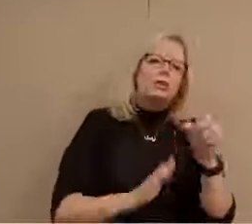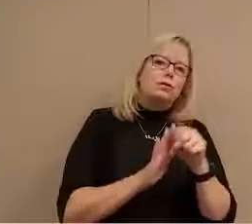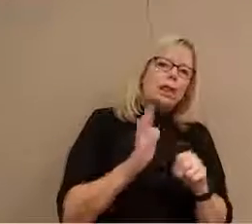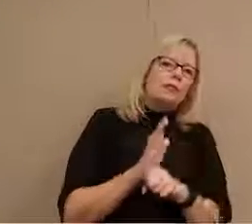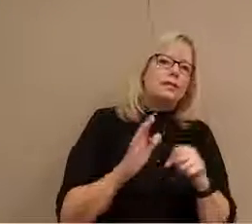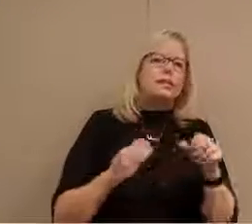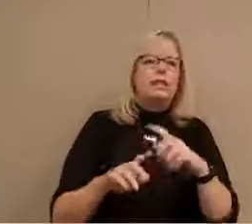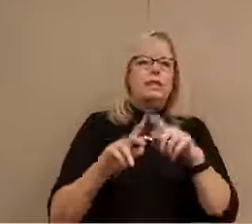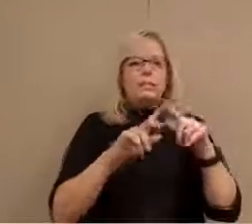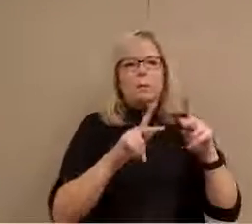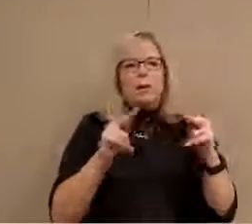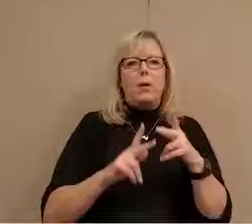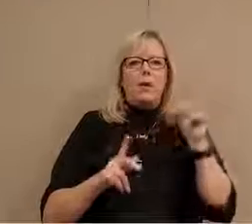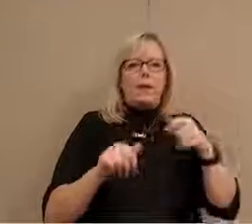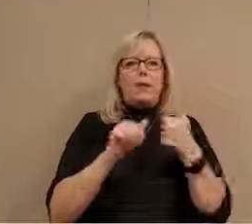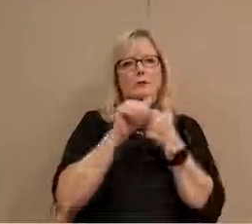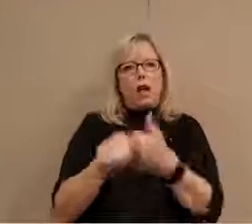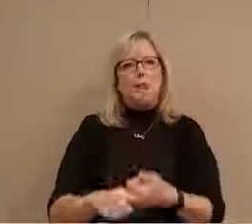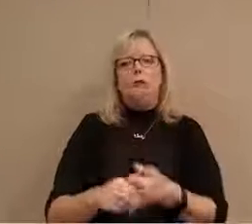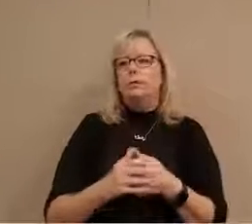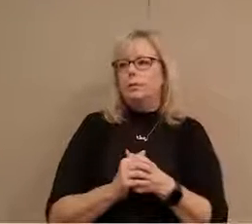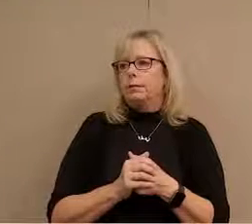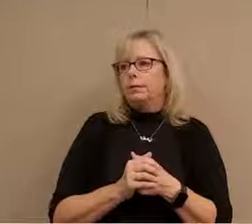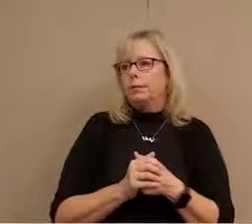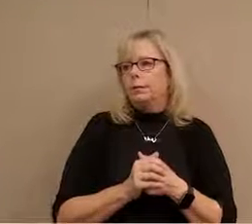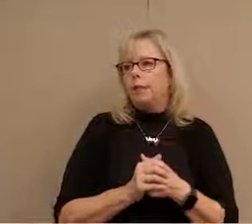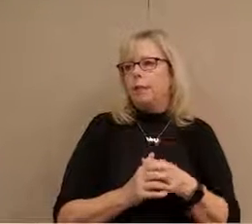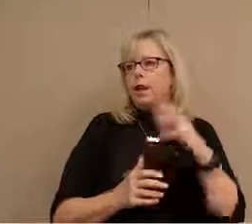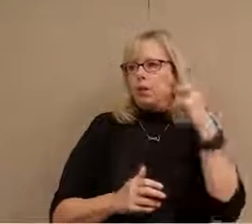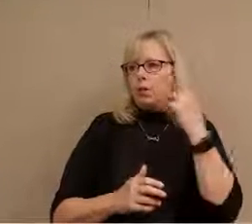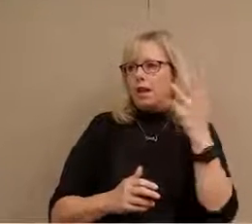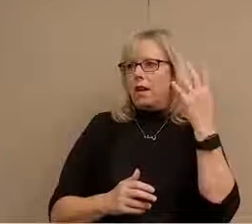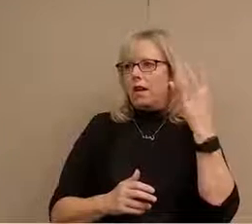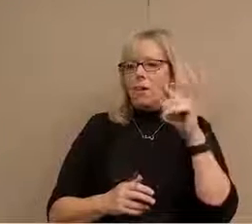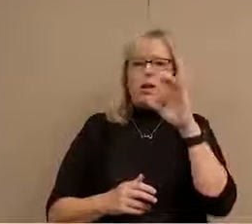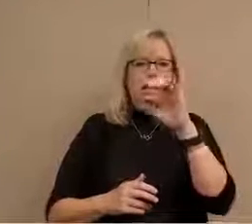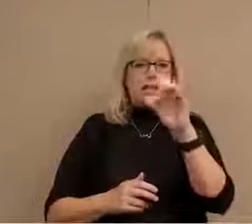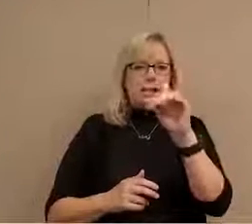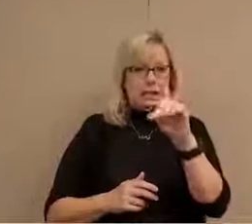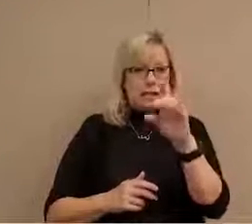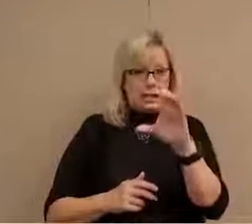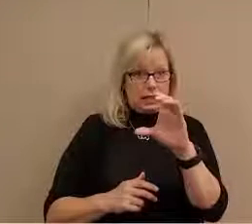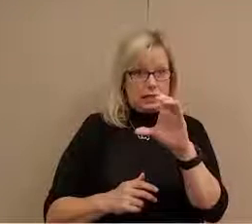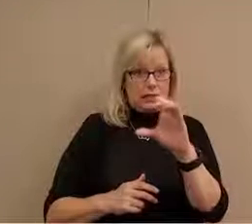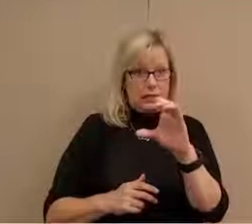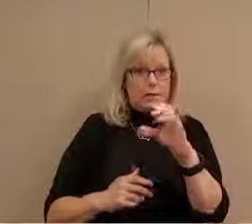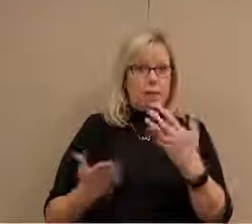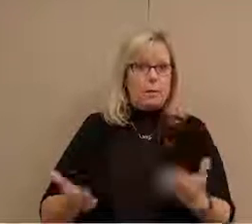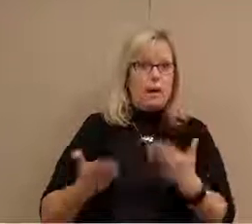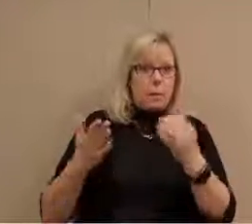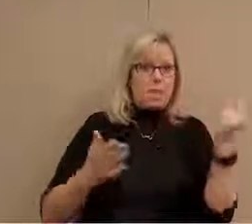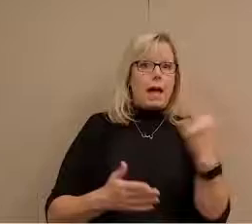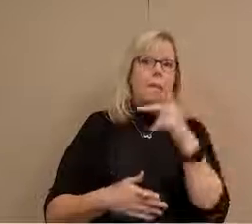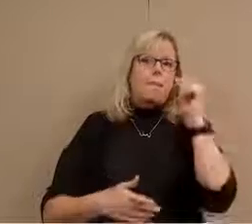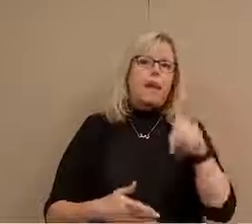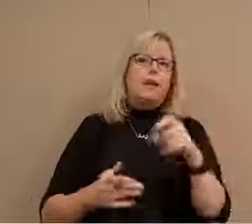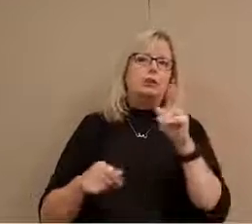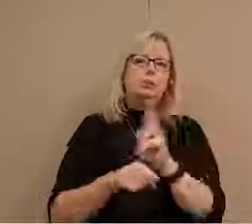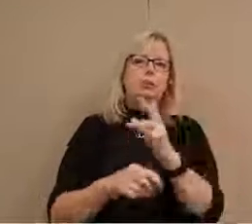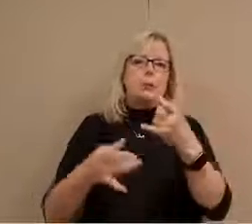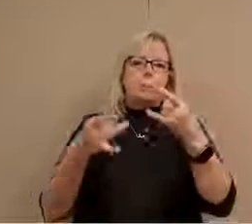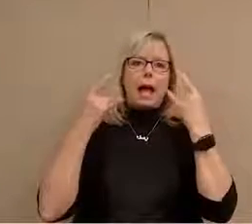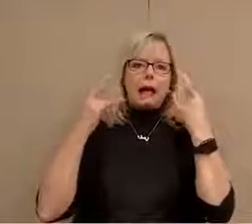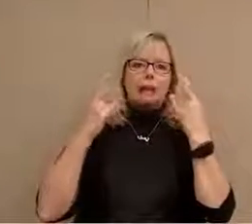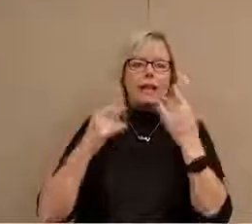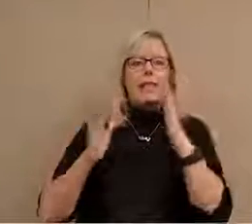so we'll need to keep track of that. The reason for the CDC bringing back the mask requirement,